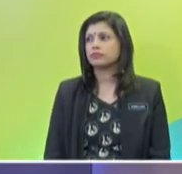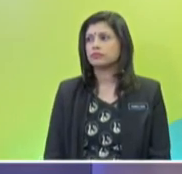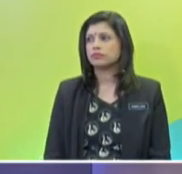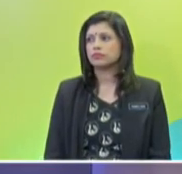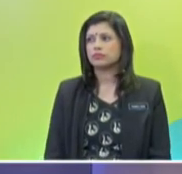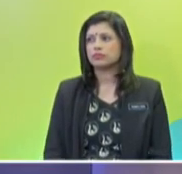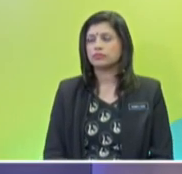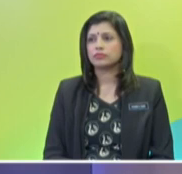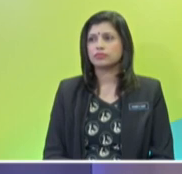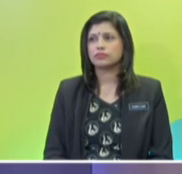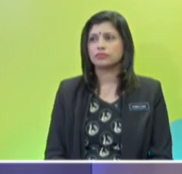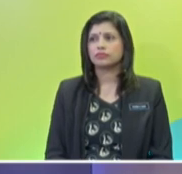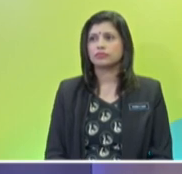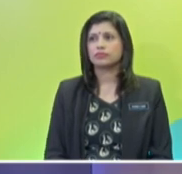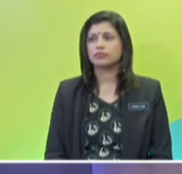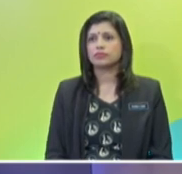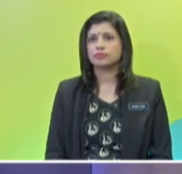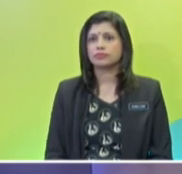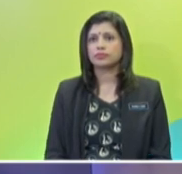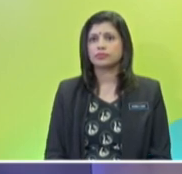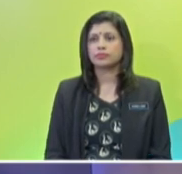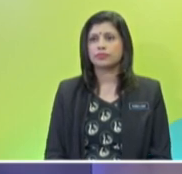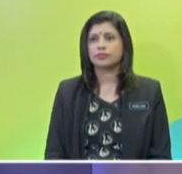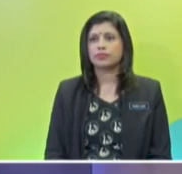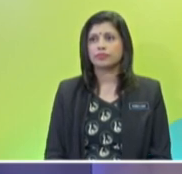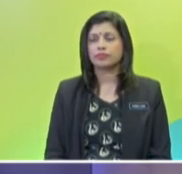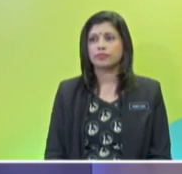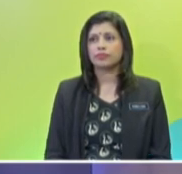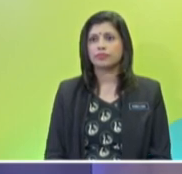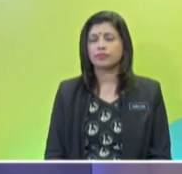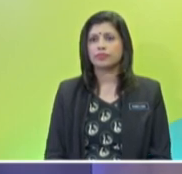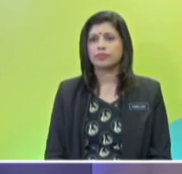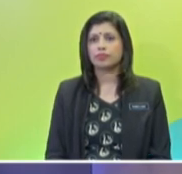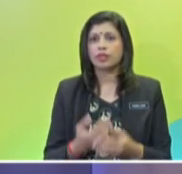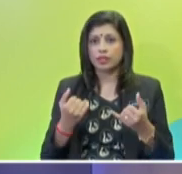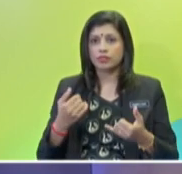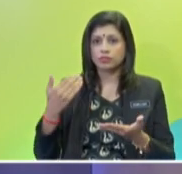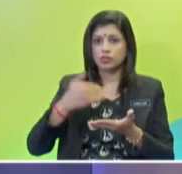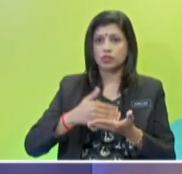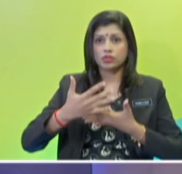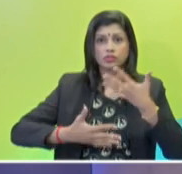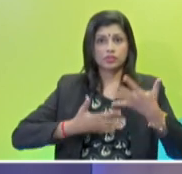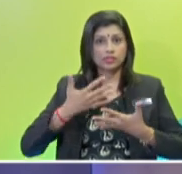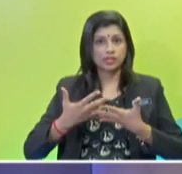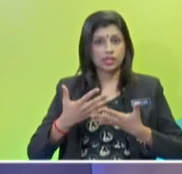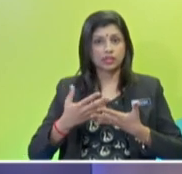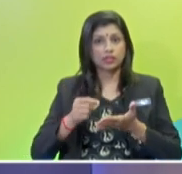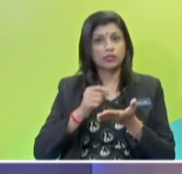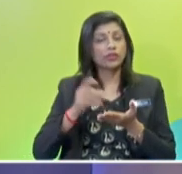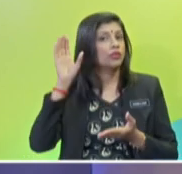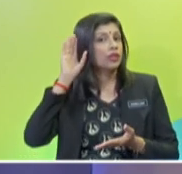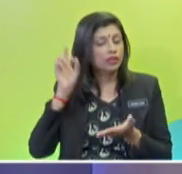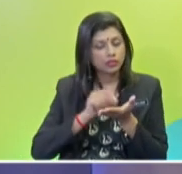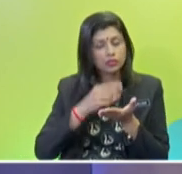the conversation. All right. And this time, please take out your worksheet 3. Okay. Okay, the third worksheet, and to complete the